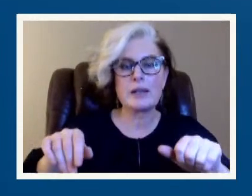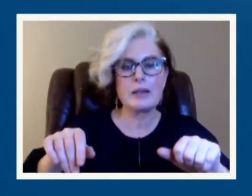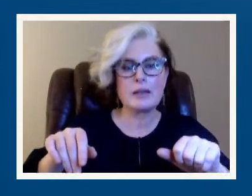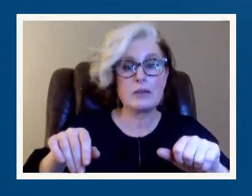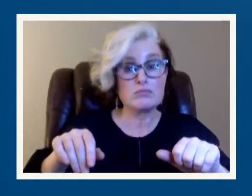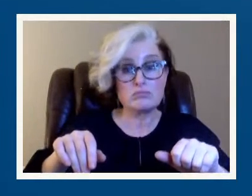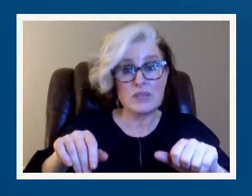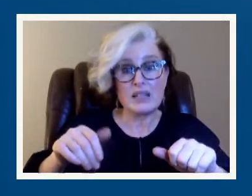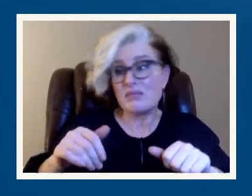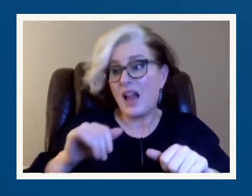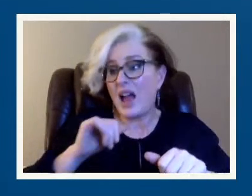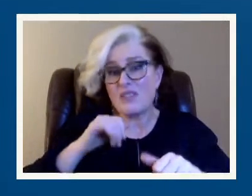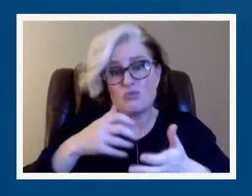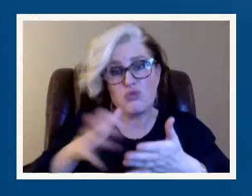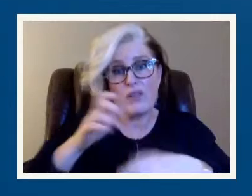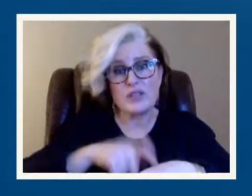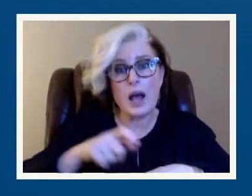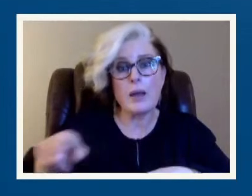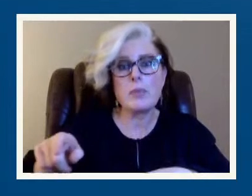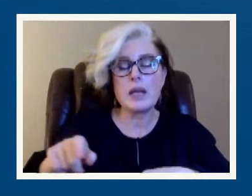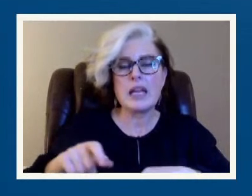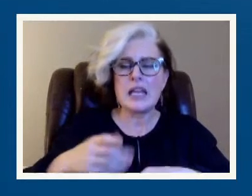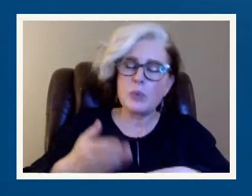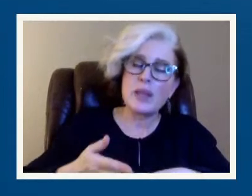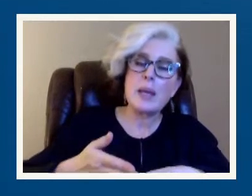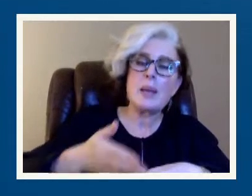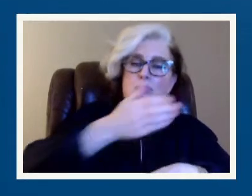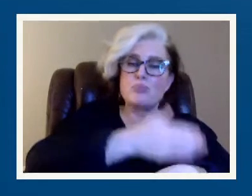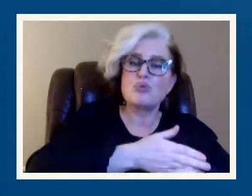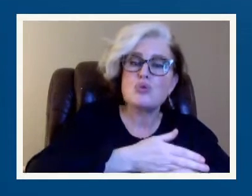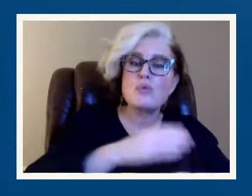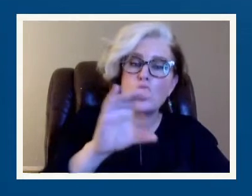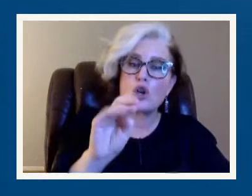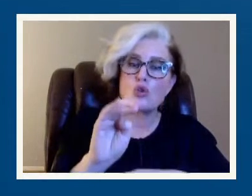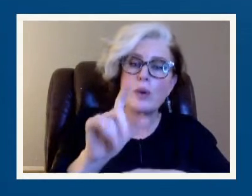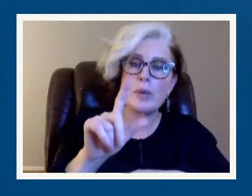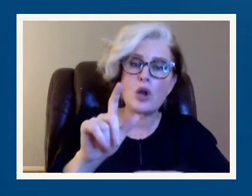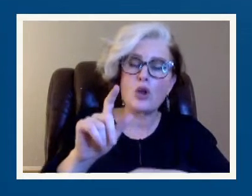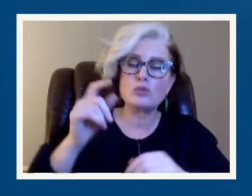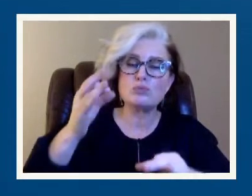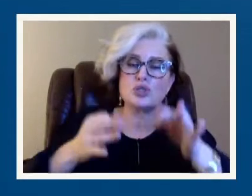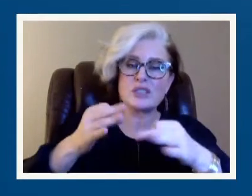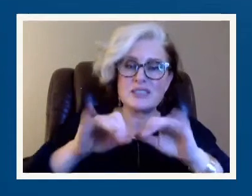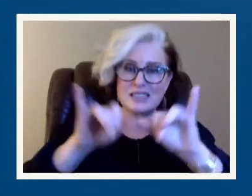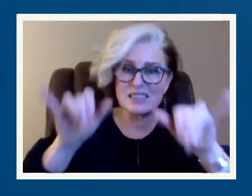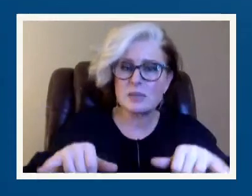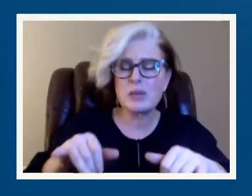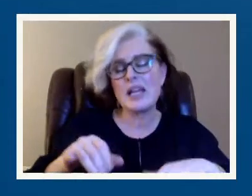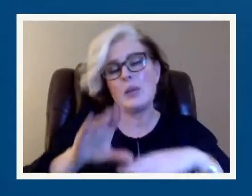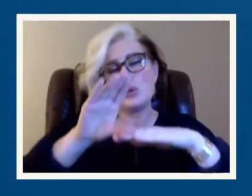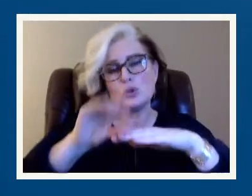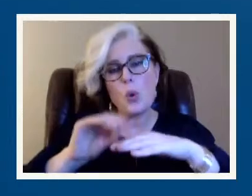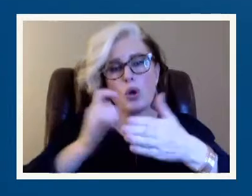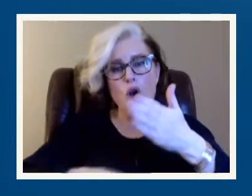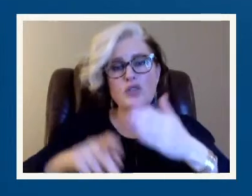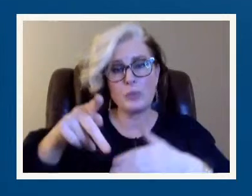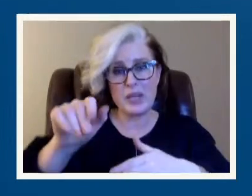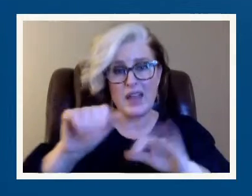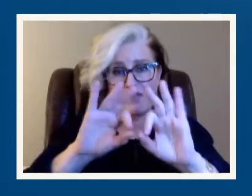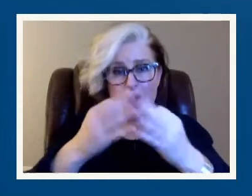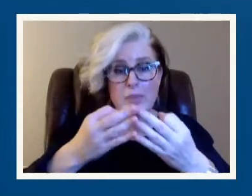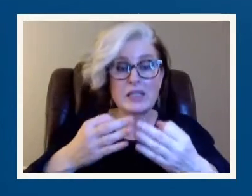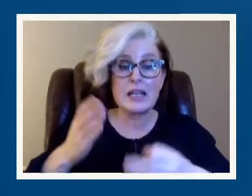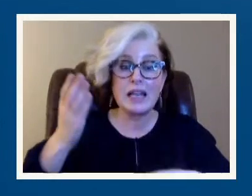advantages. He's going to improve our criminal justice system. He'll lower costs for Pennsylvania families. And